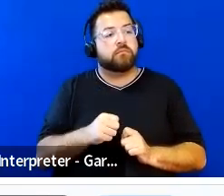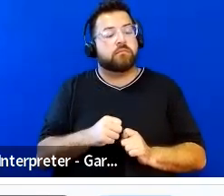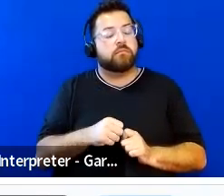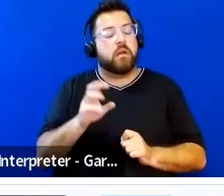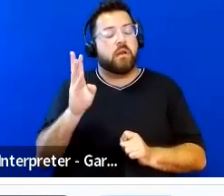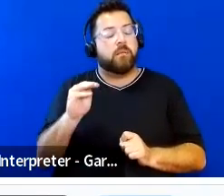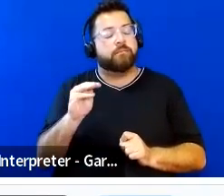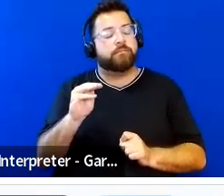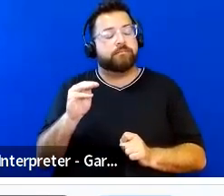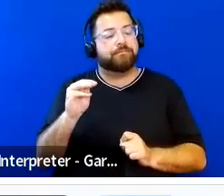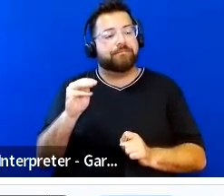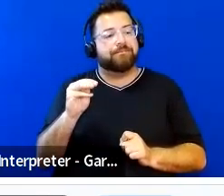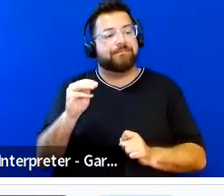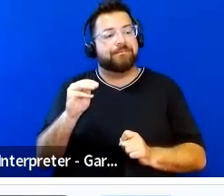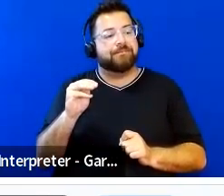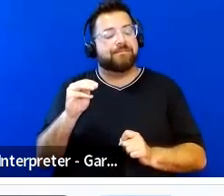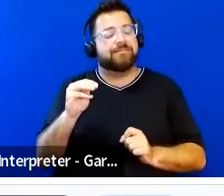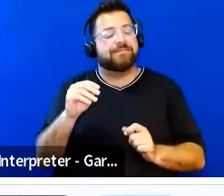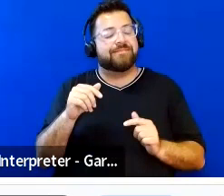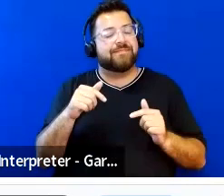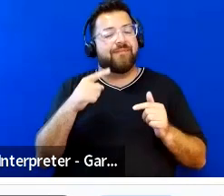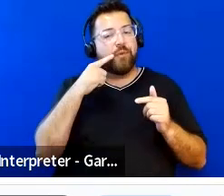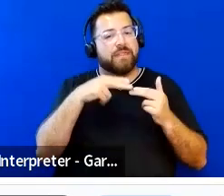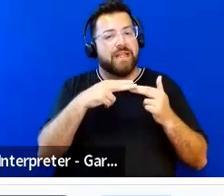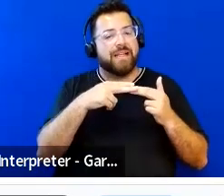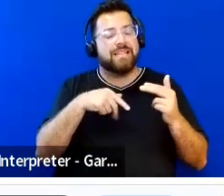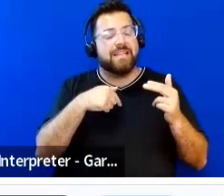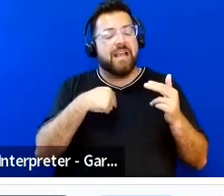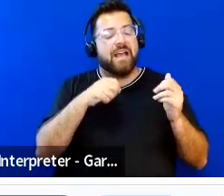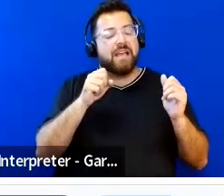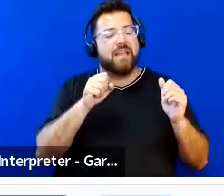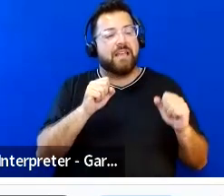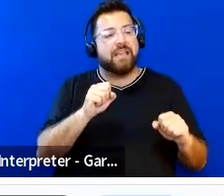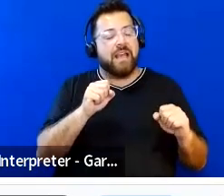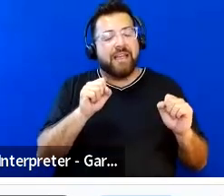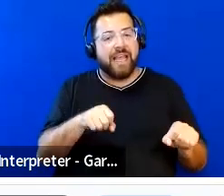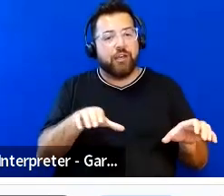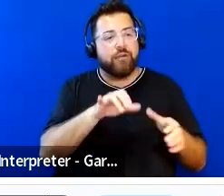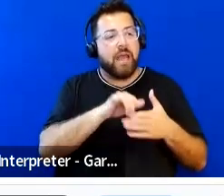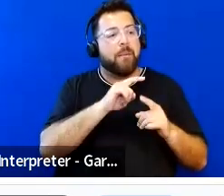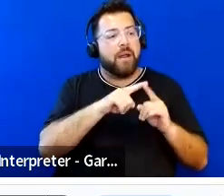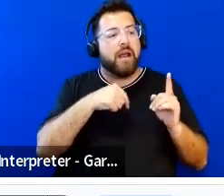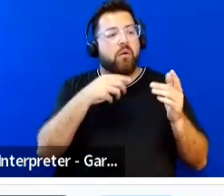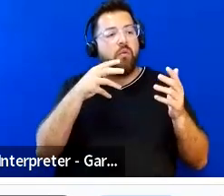I definitely can do that, but I wanted to make it a